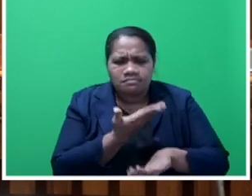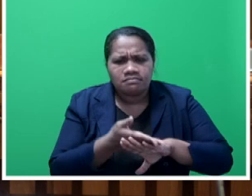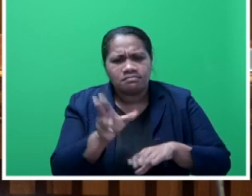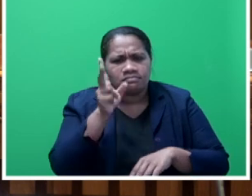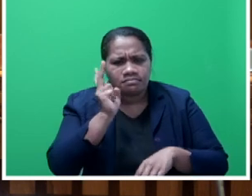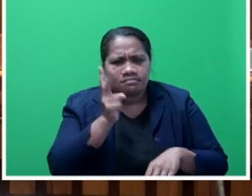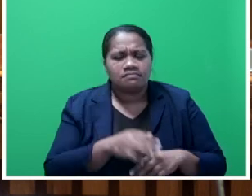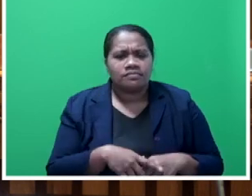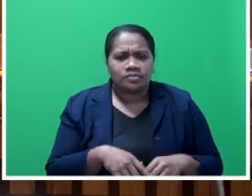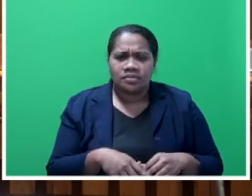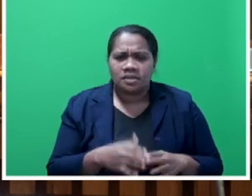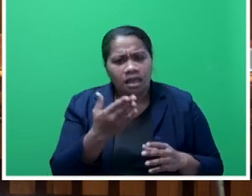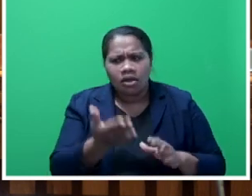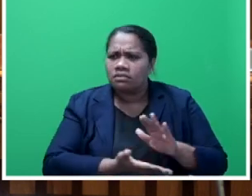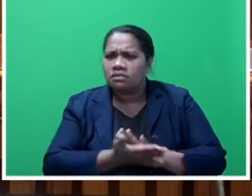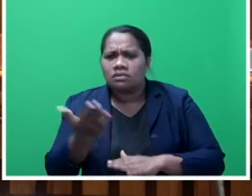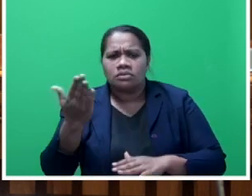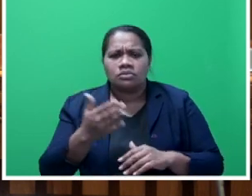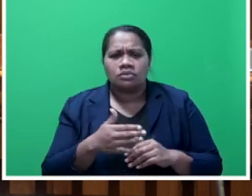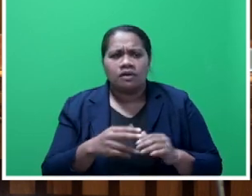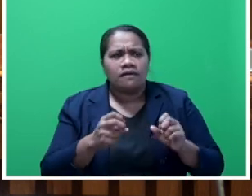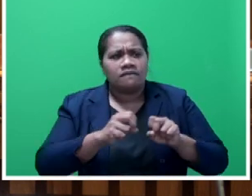to Vanuatu with people like Garikau.